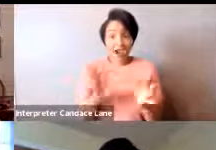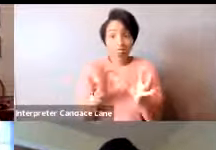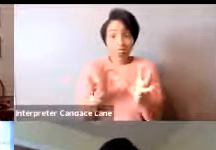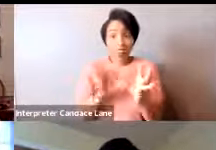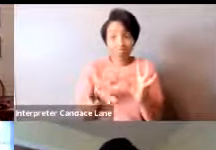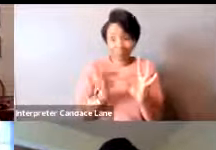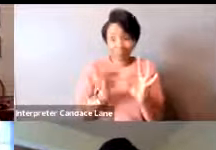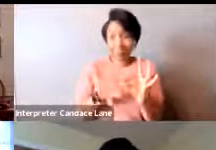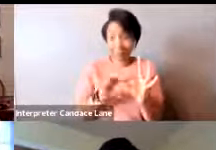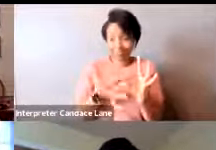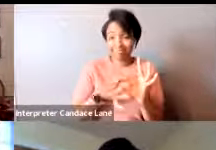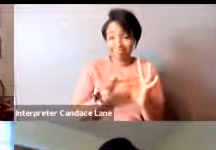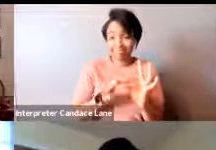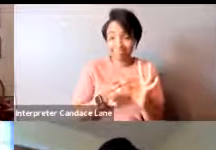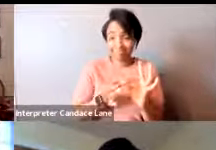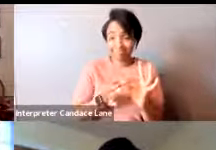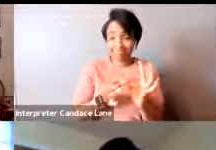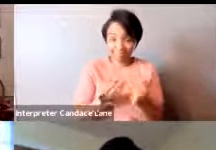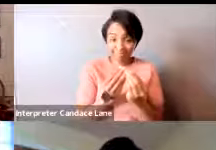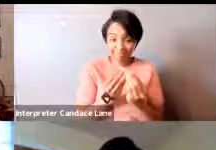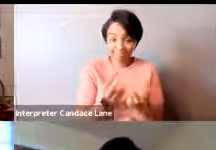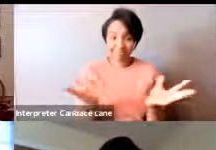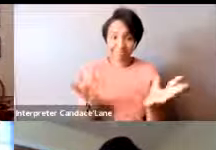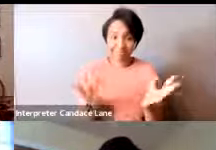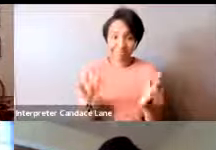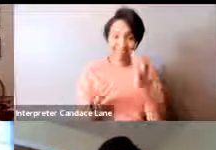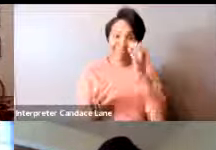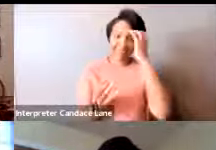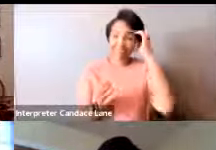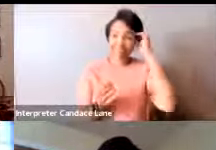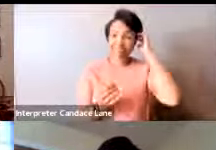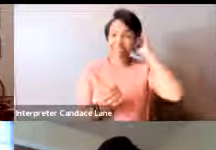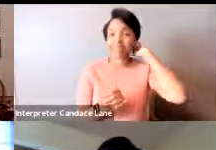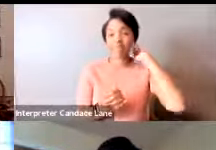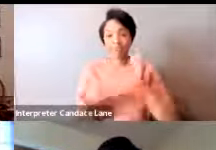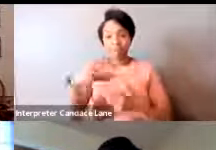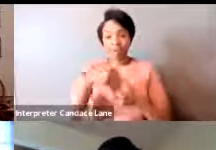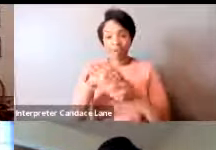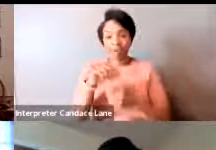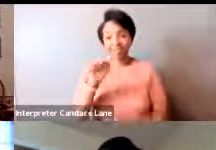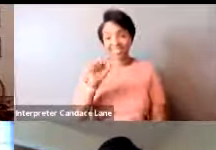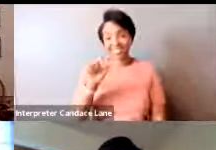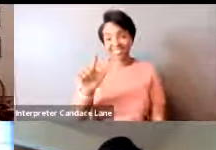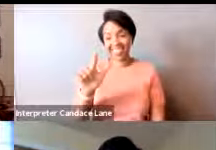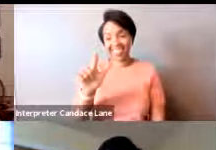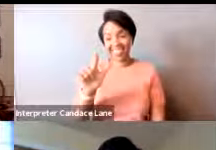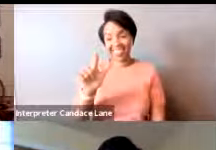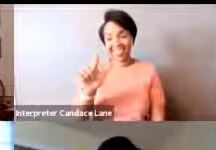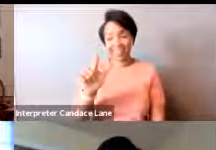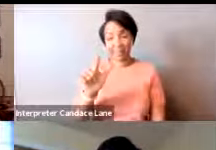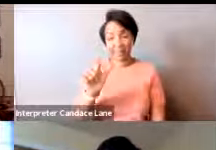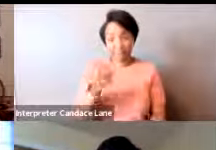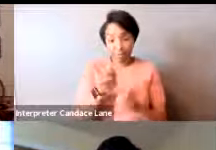of tonight's event in American Sign Language will be provided by